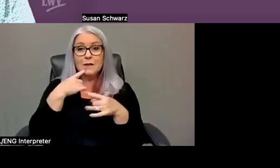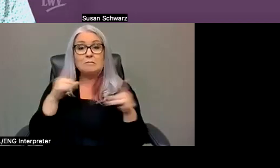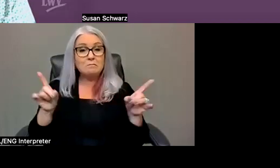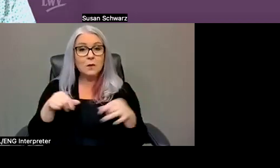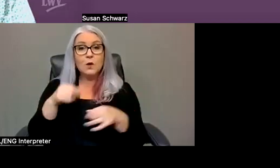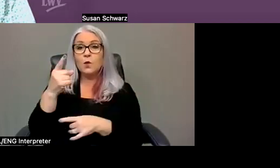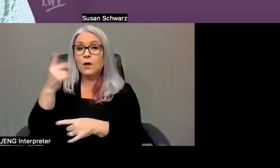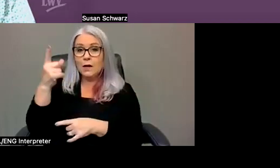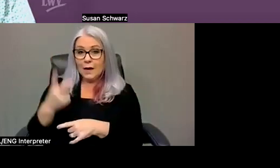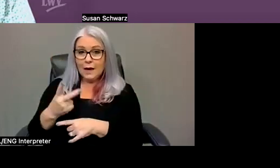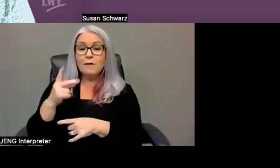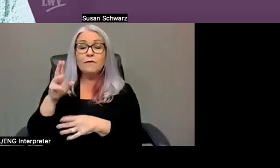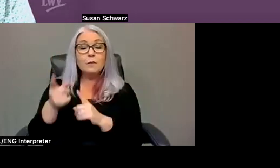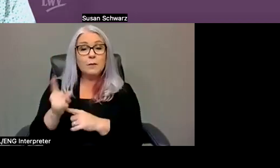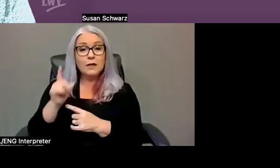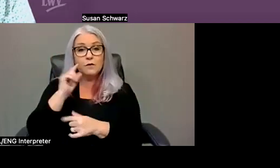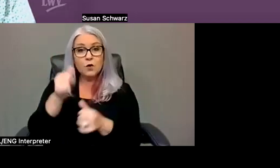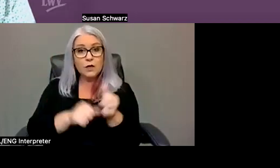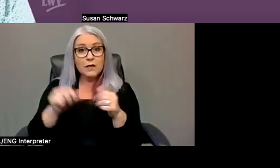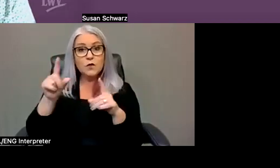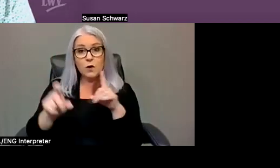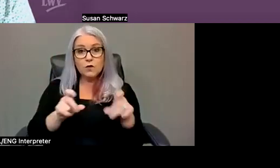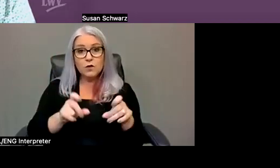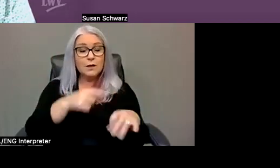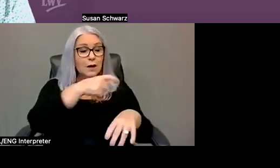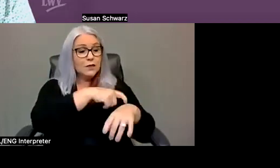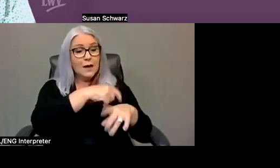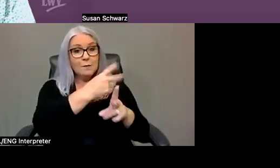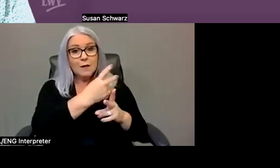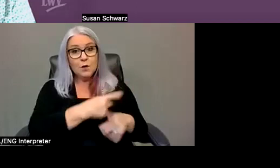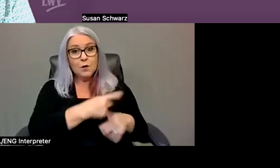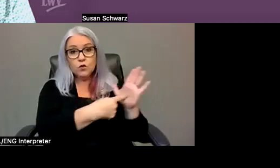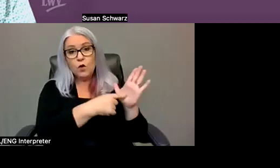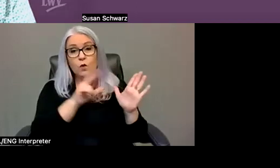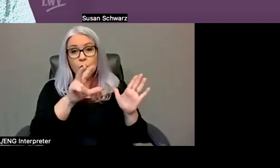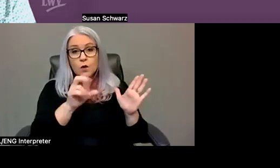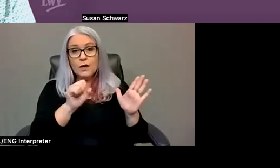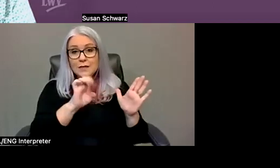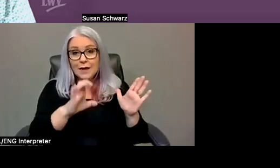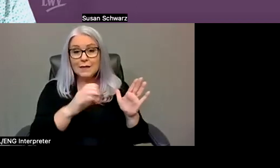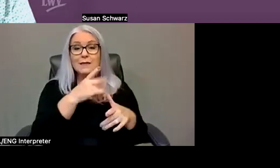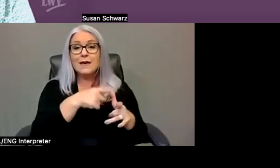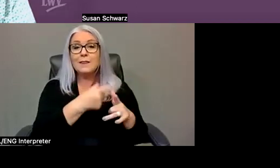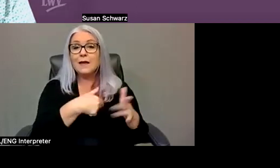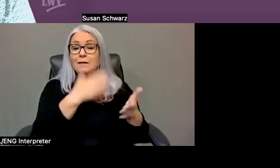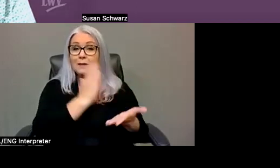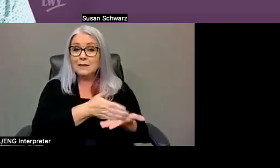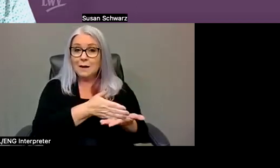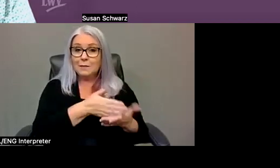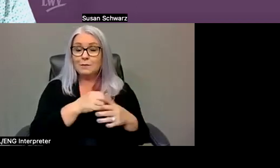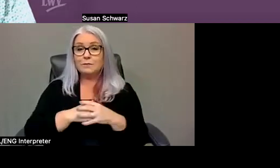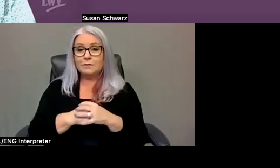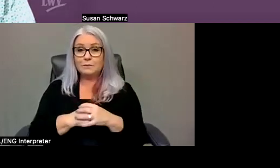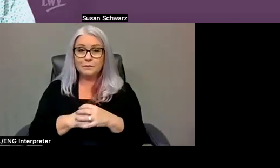question. The timekeeper will indicate when 30 seconds remain in the allowed speaking time, and again, when the time is